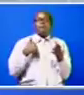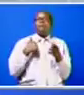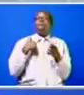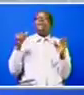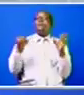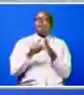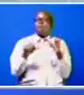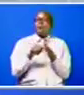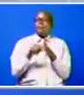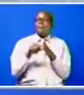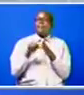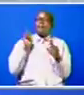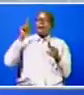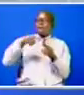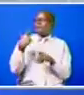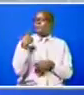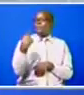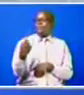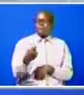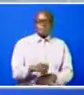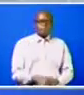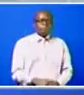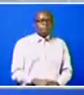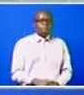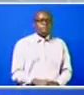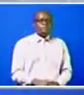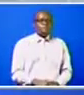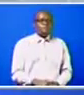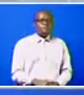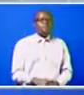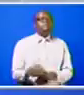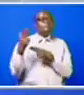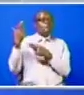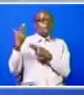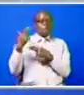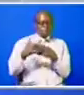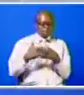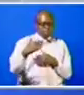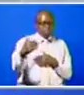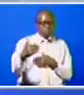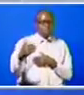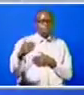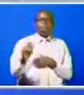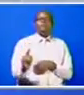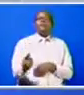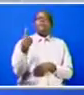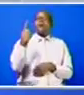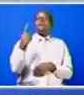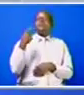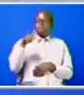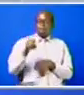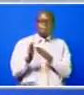trouble in Argentina until he went to the US. It's my hope, therefore, that Wences'